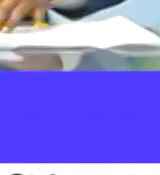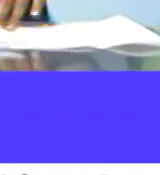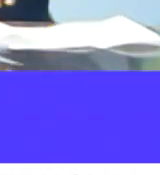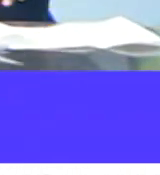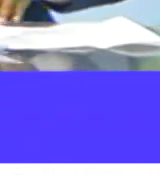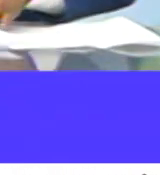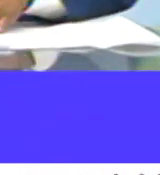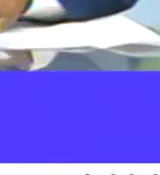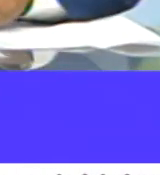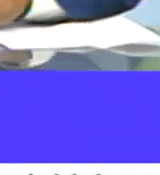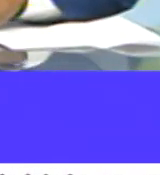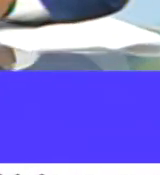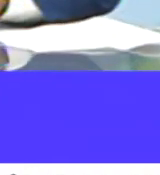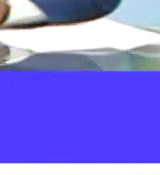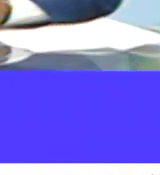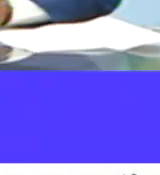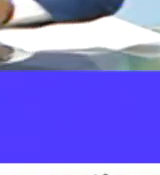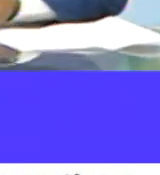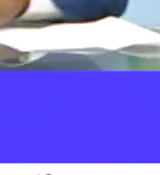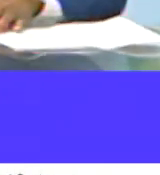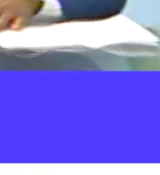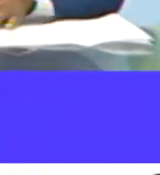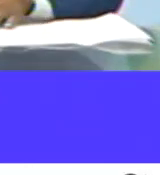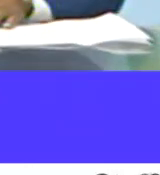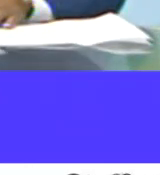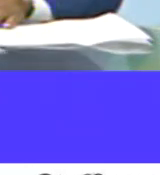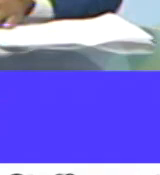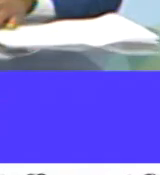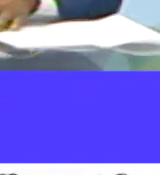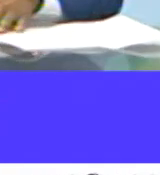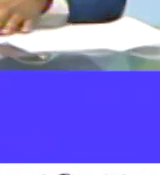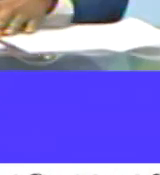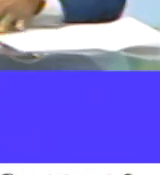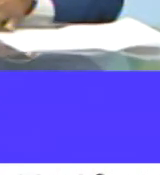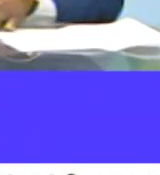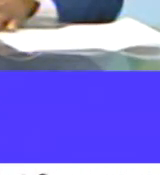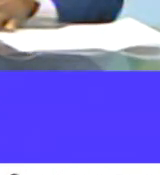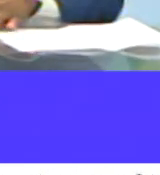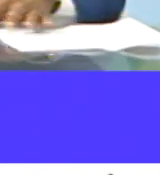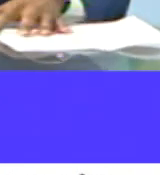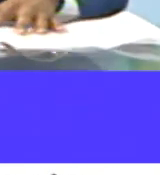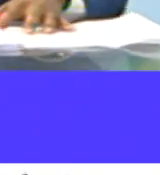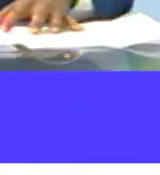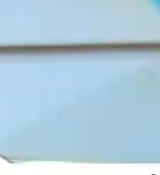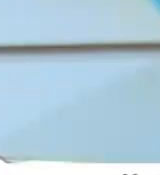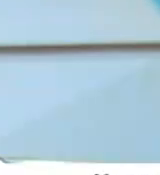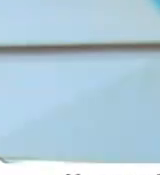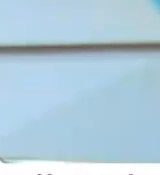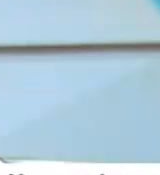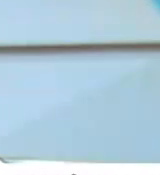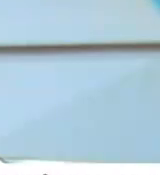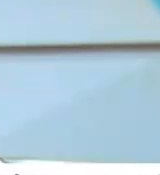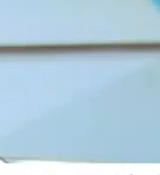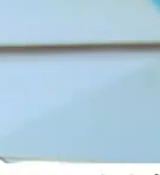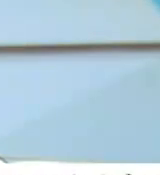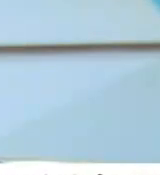We'll be heading back to that presser as soon as it commences. But we are